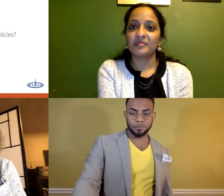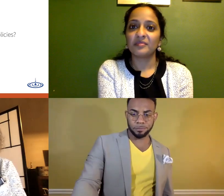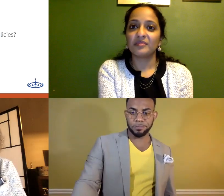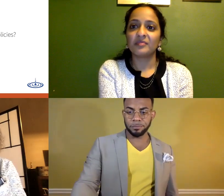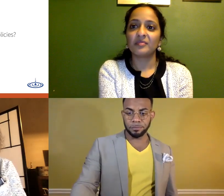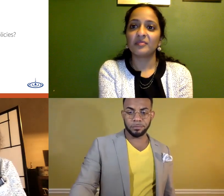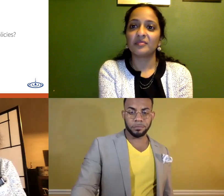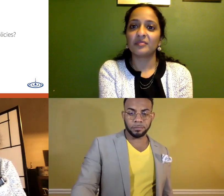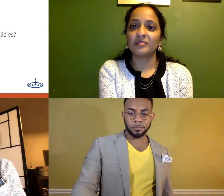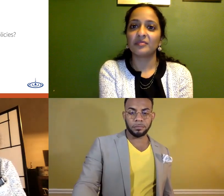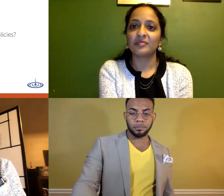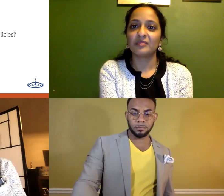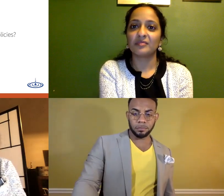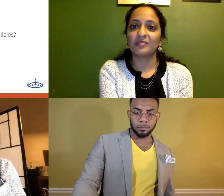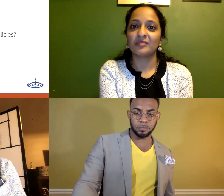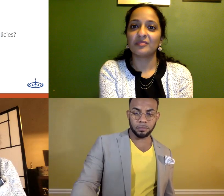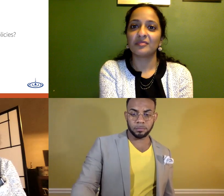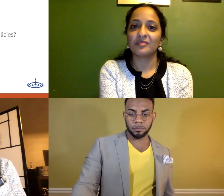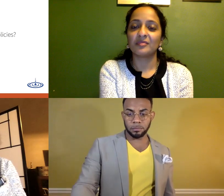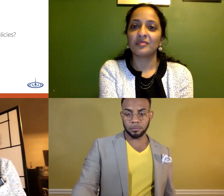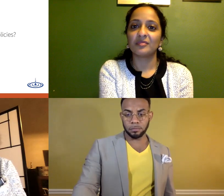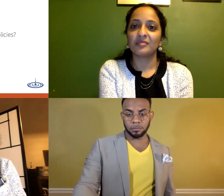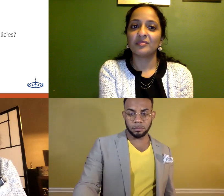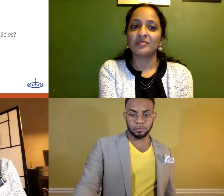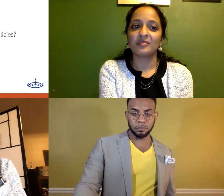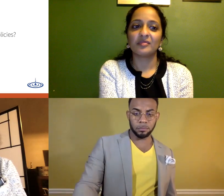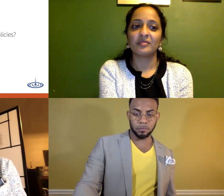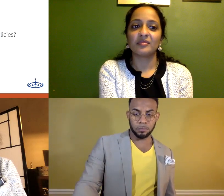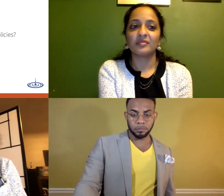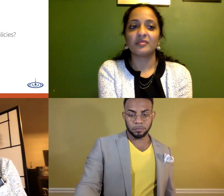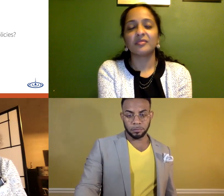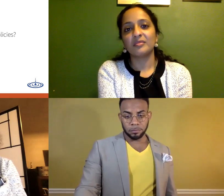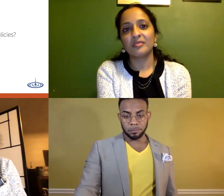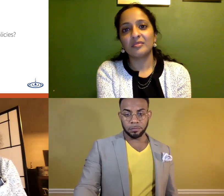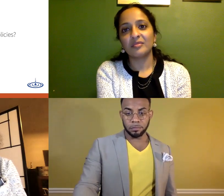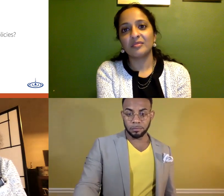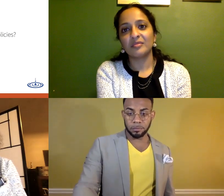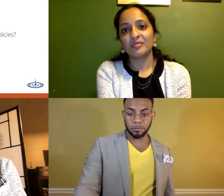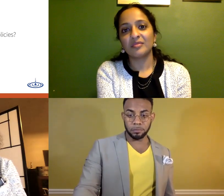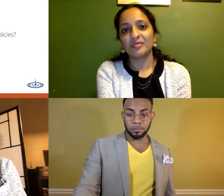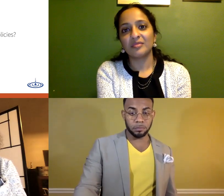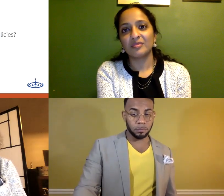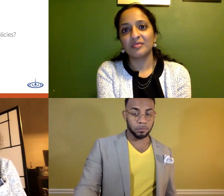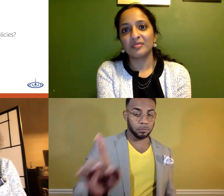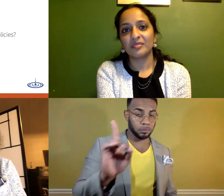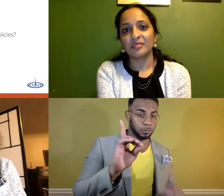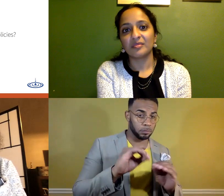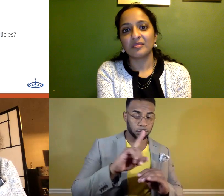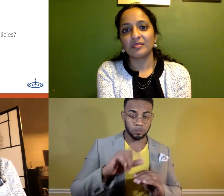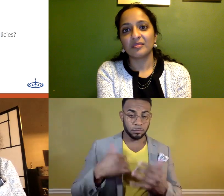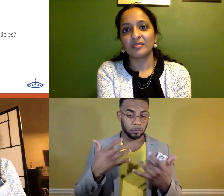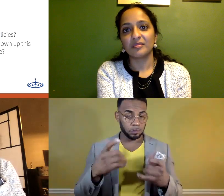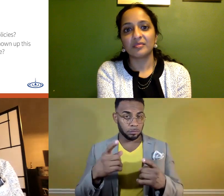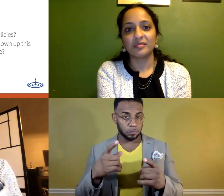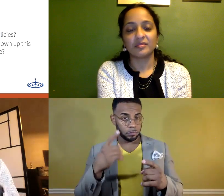right. Let's let's go to, there's one more question that I want you